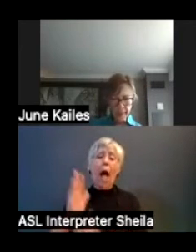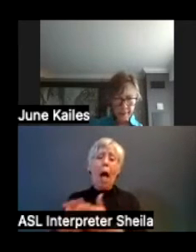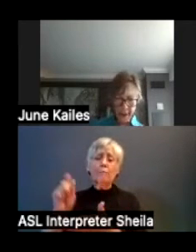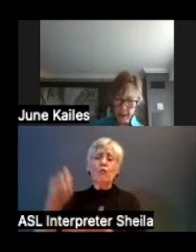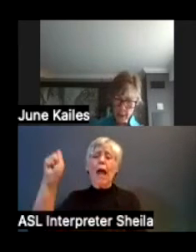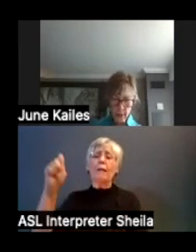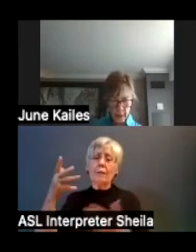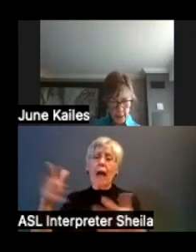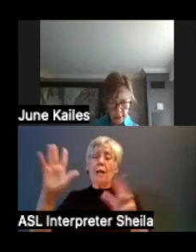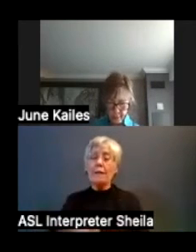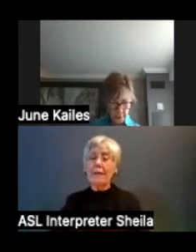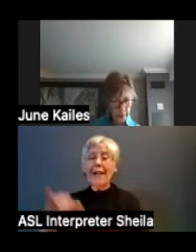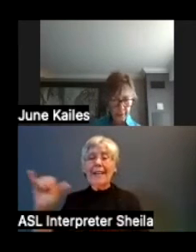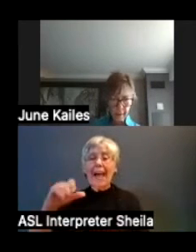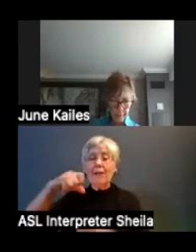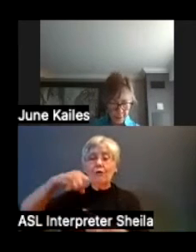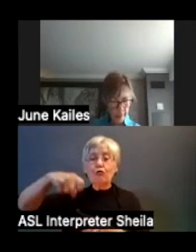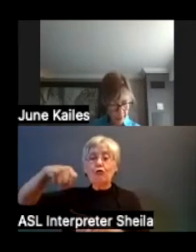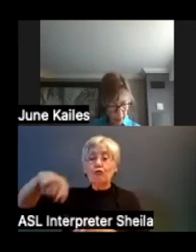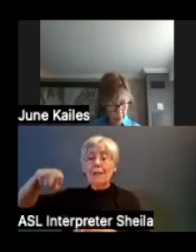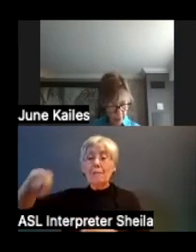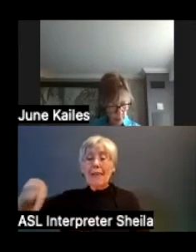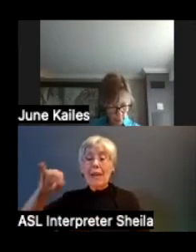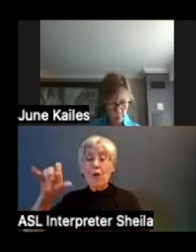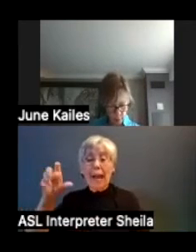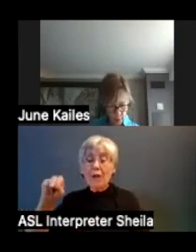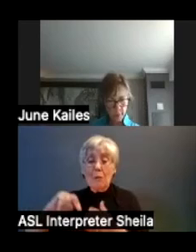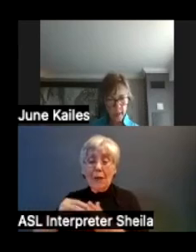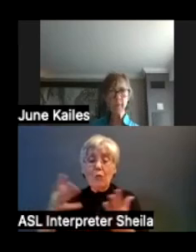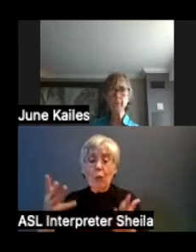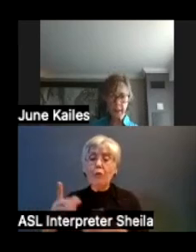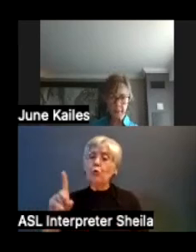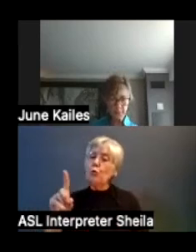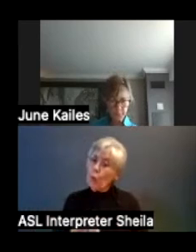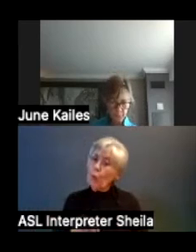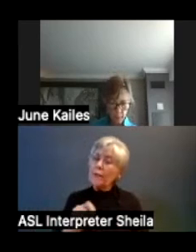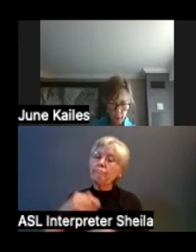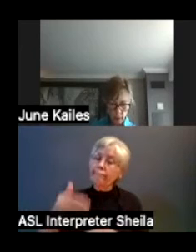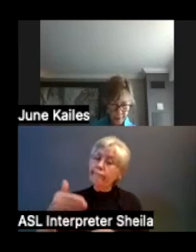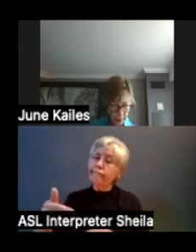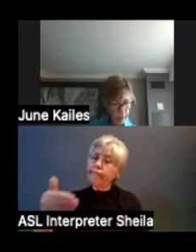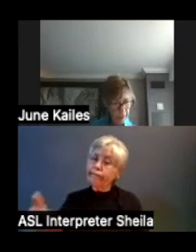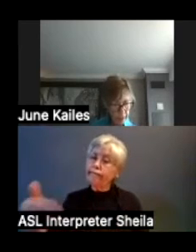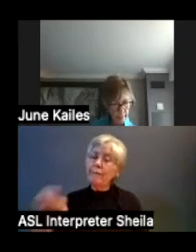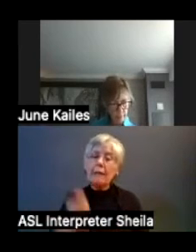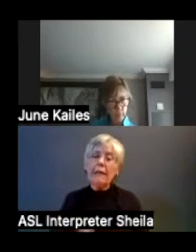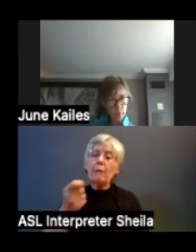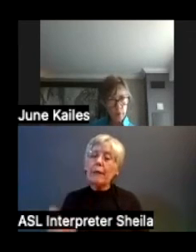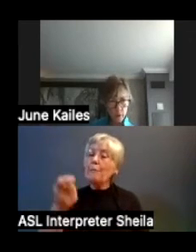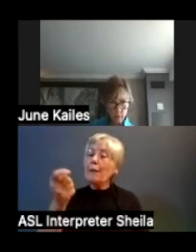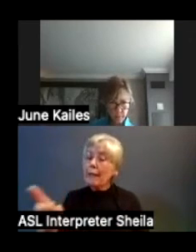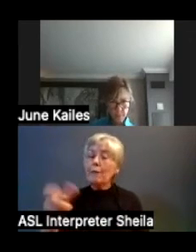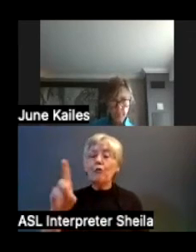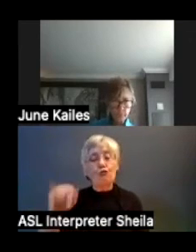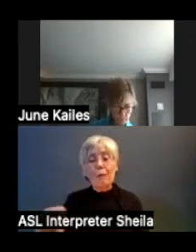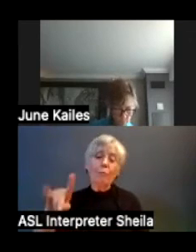drip irrigation. You just have to keep at it, drip, drip, drip, drip. Keep it on the front